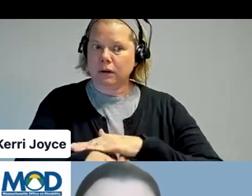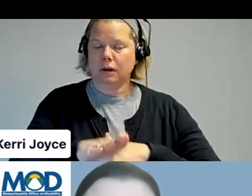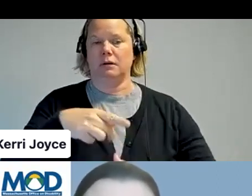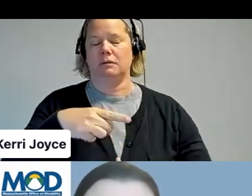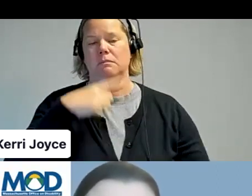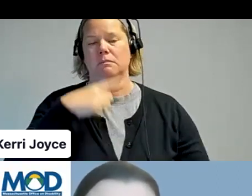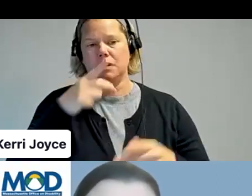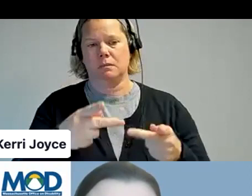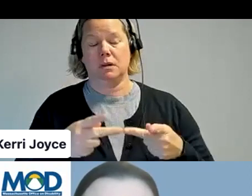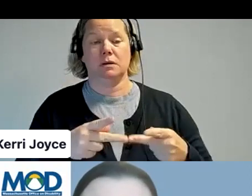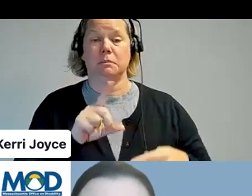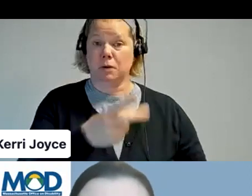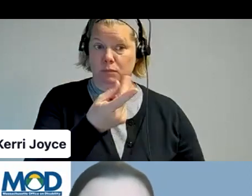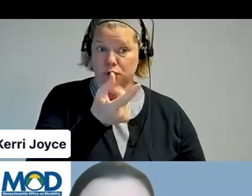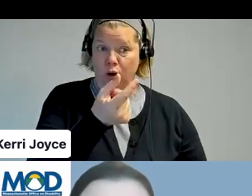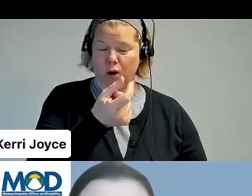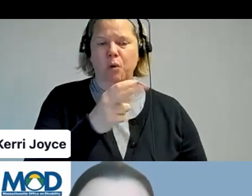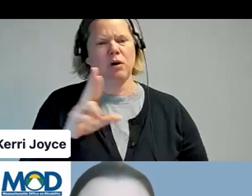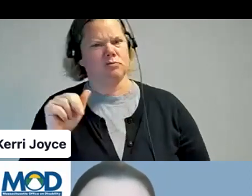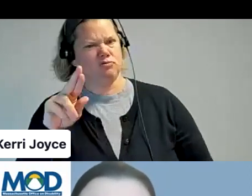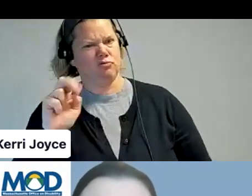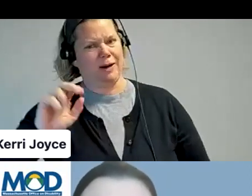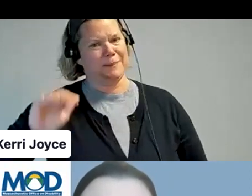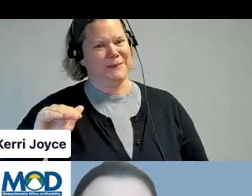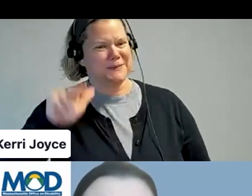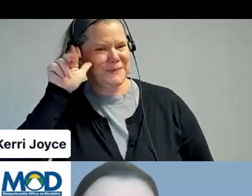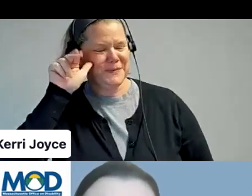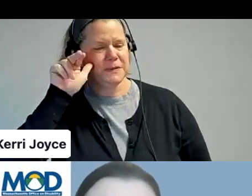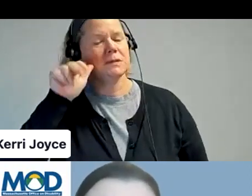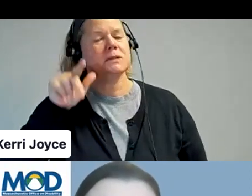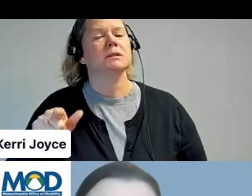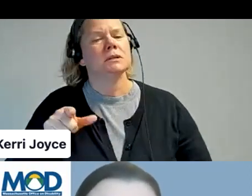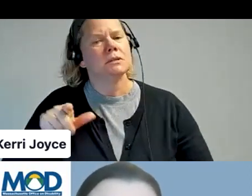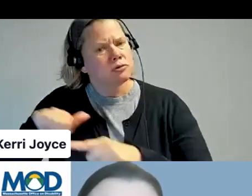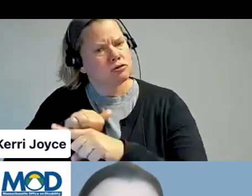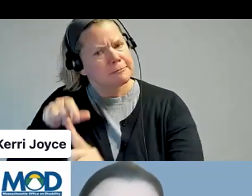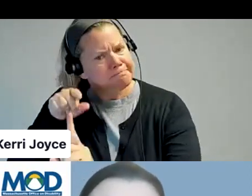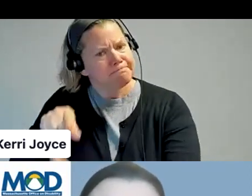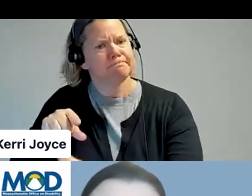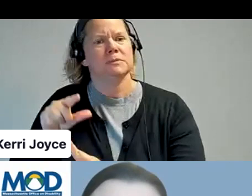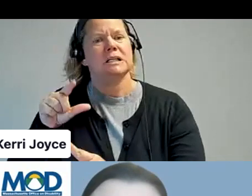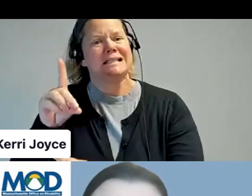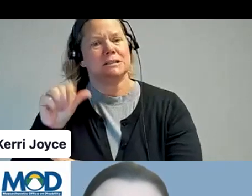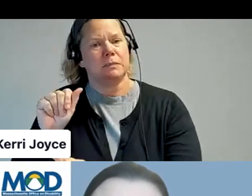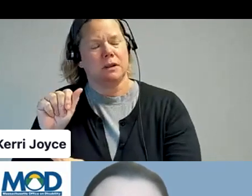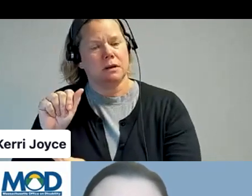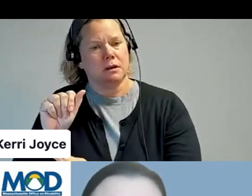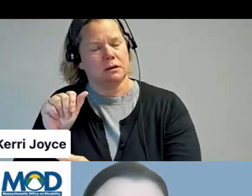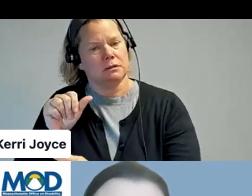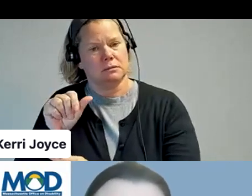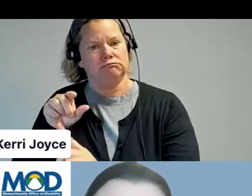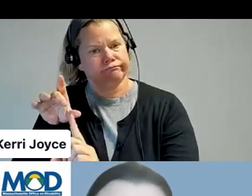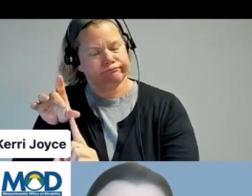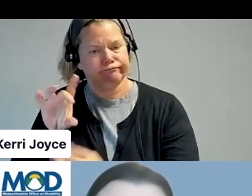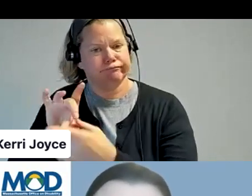service animal must be a dog, or in rare cases, a miniature horse that's been specifically trained to perform disability-related tasks. It must